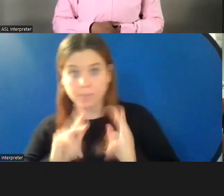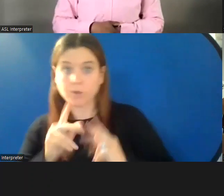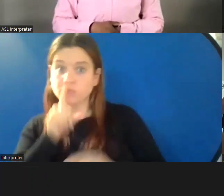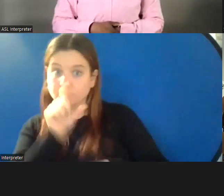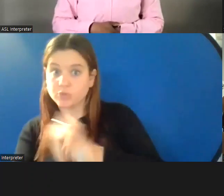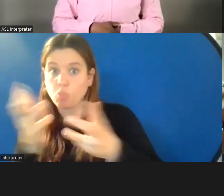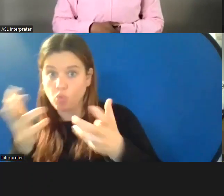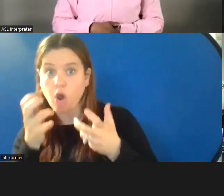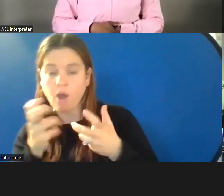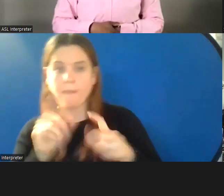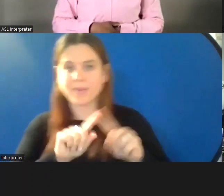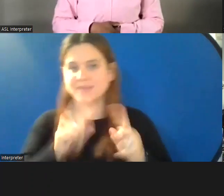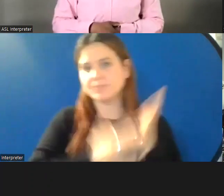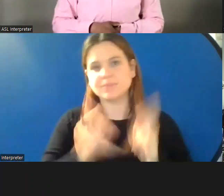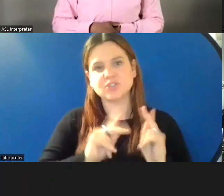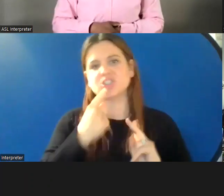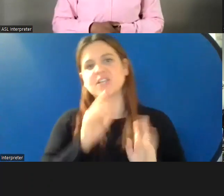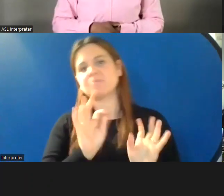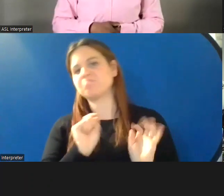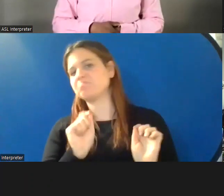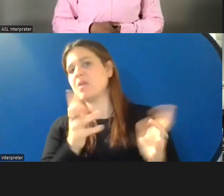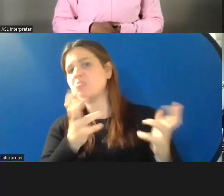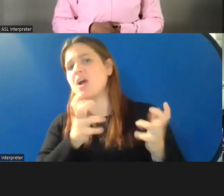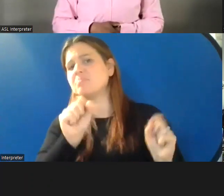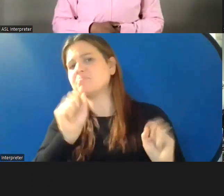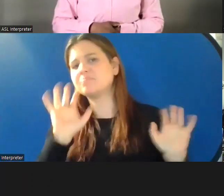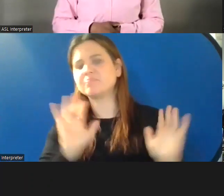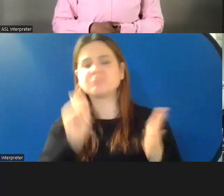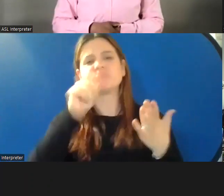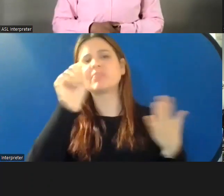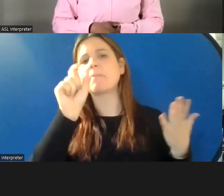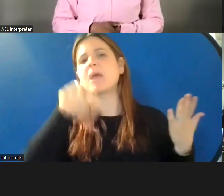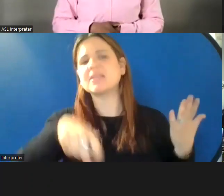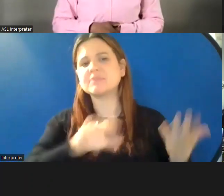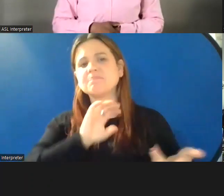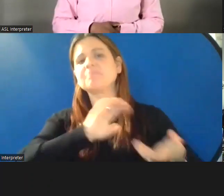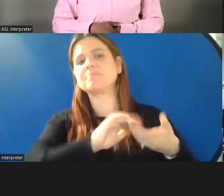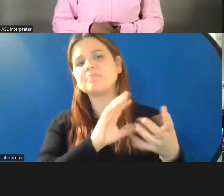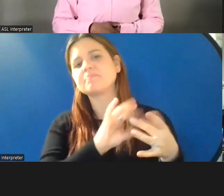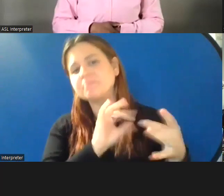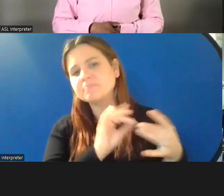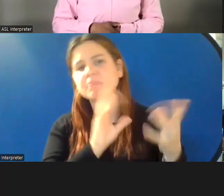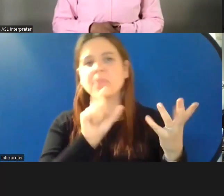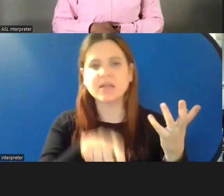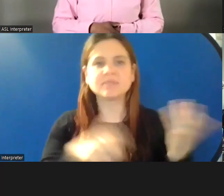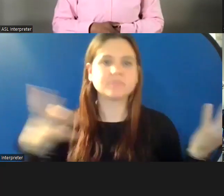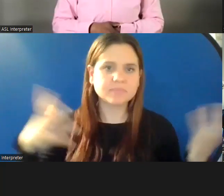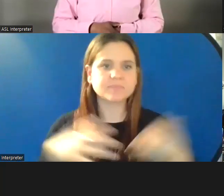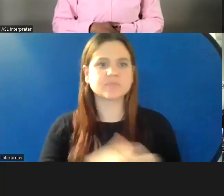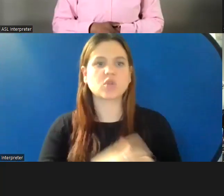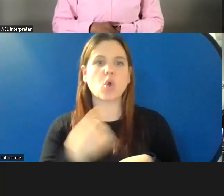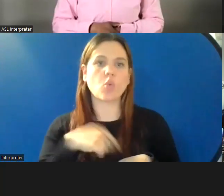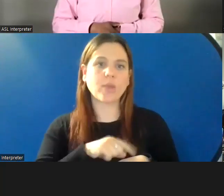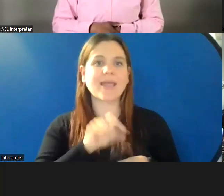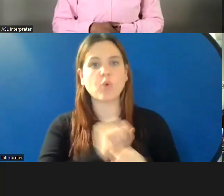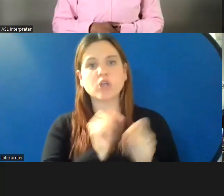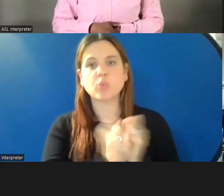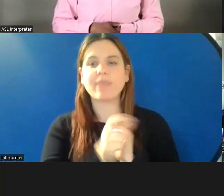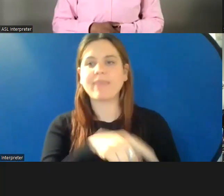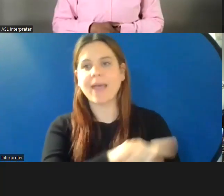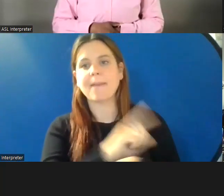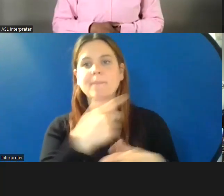people on the other hand that have a checkbox, if you will, you know, that we worked with the tribes. We had